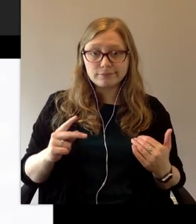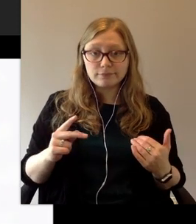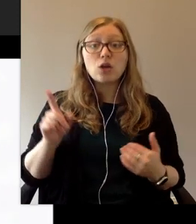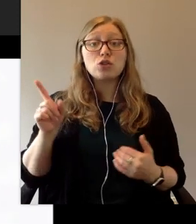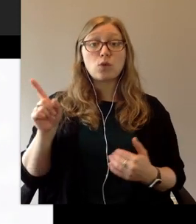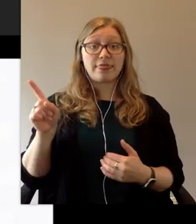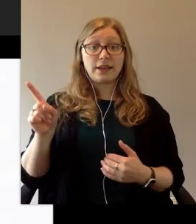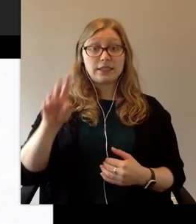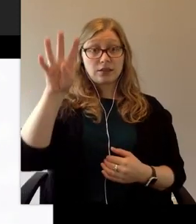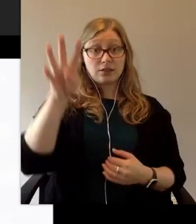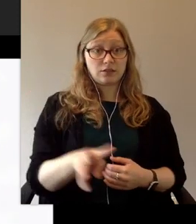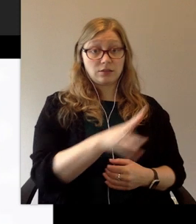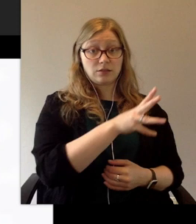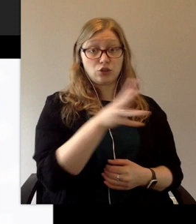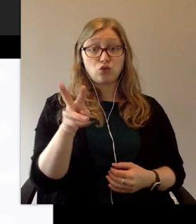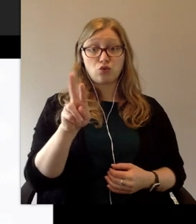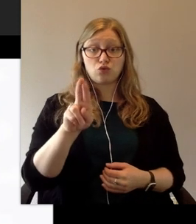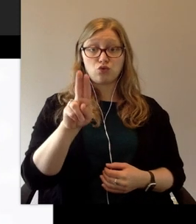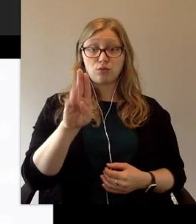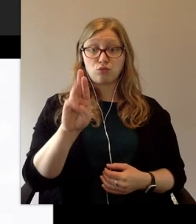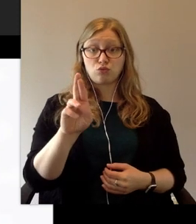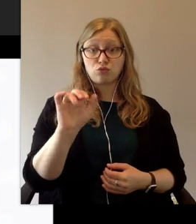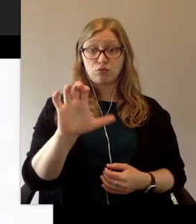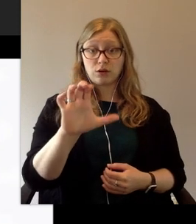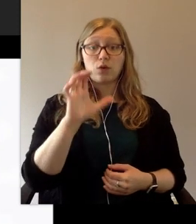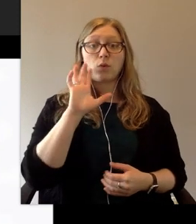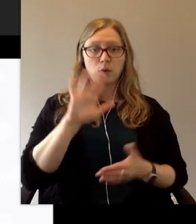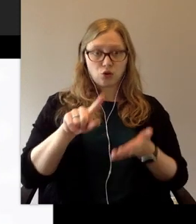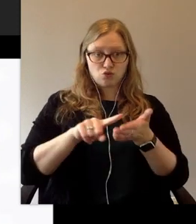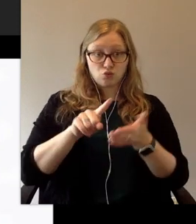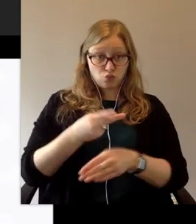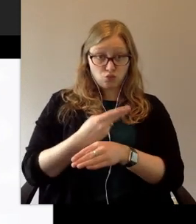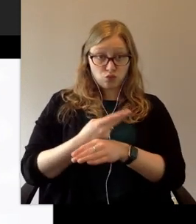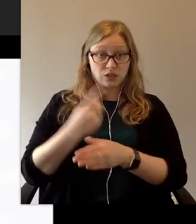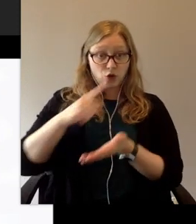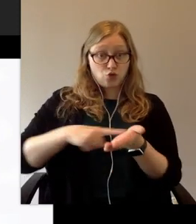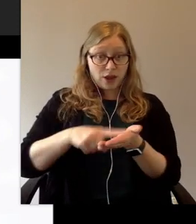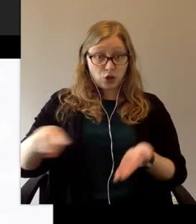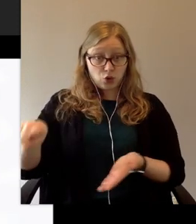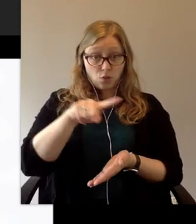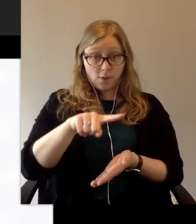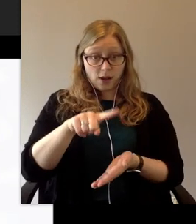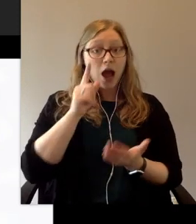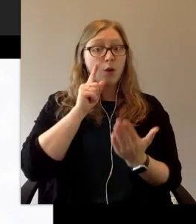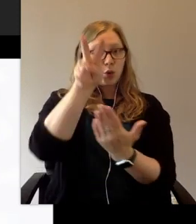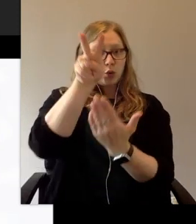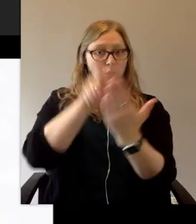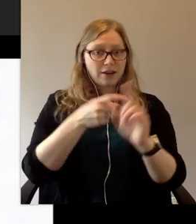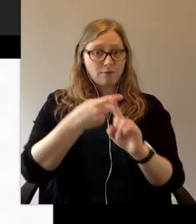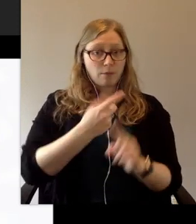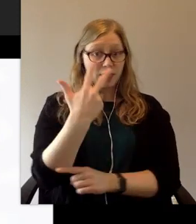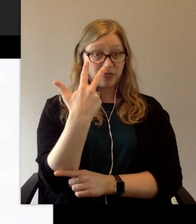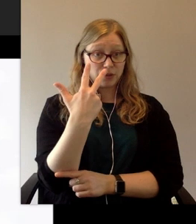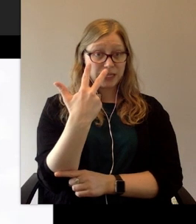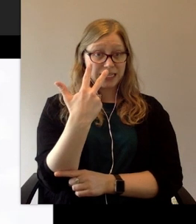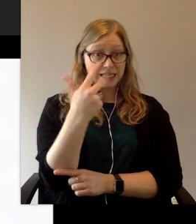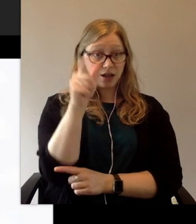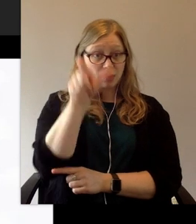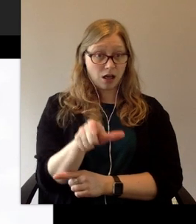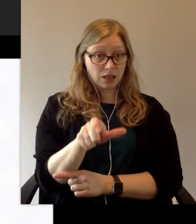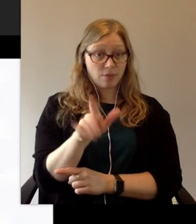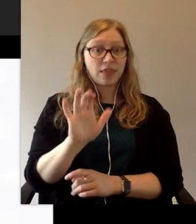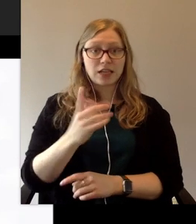So, this is the rubric that we are going to grade you on. I'm going to read you things out of the 3 column because that is always our goal for you,